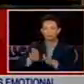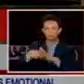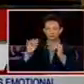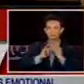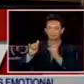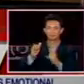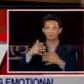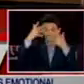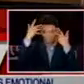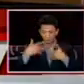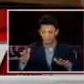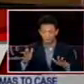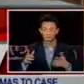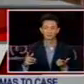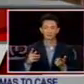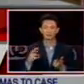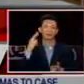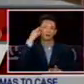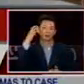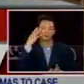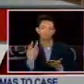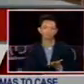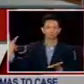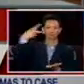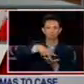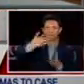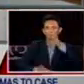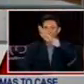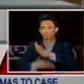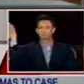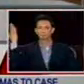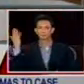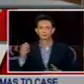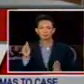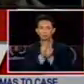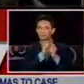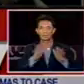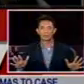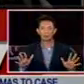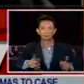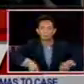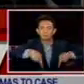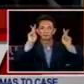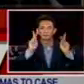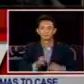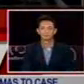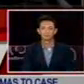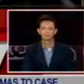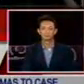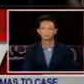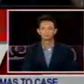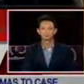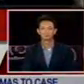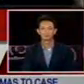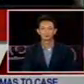Justice upping and leaving from the witness stand without any buyer leave from the Senate